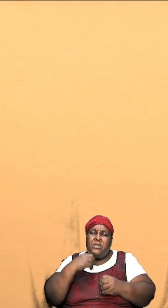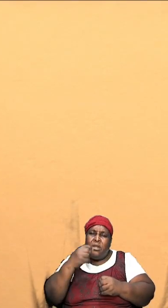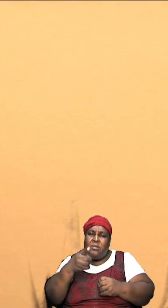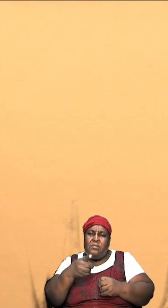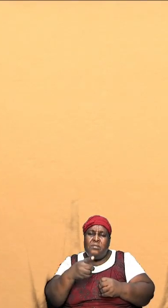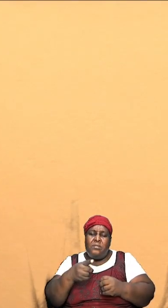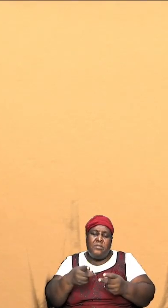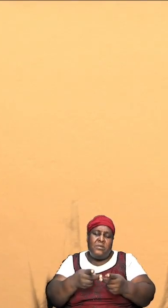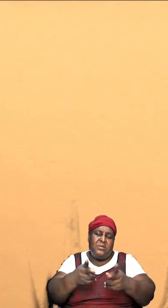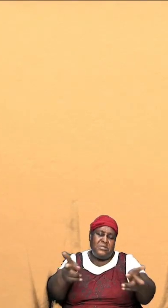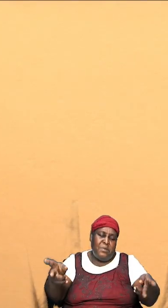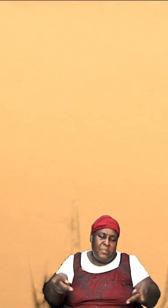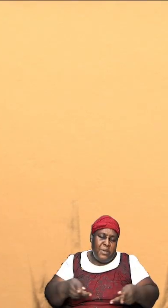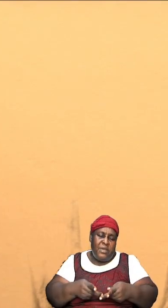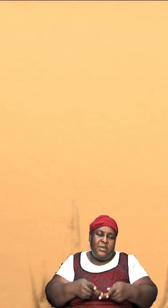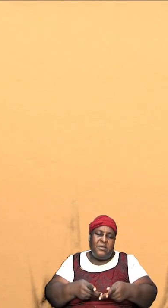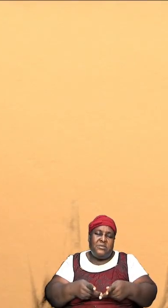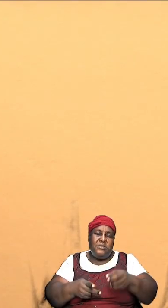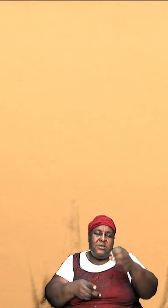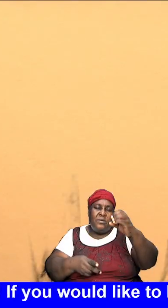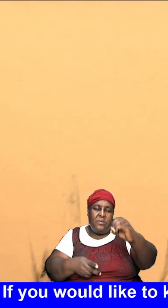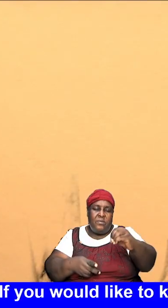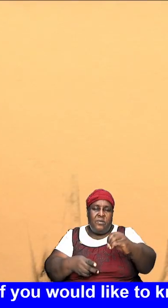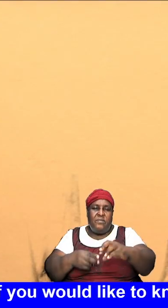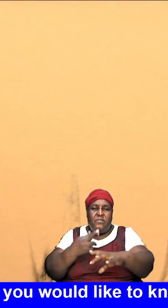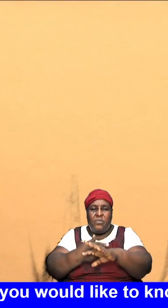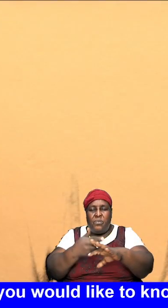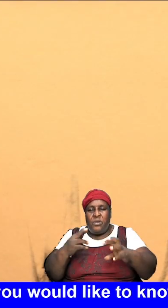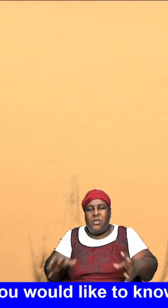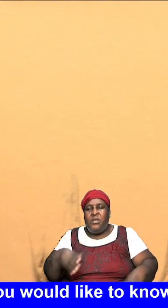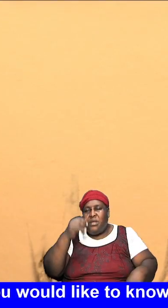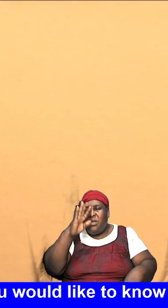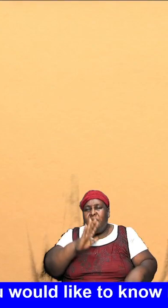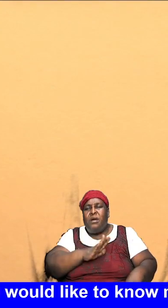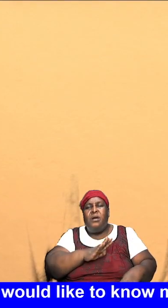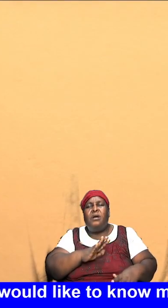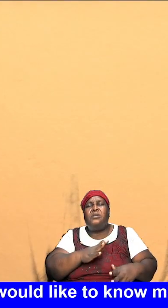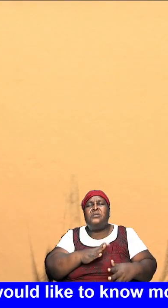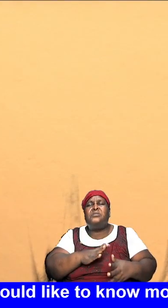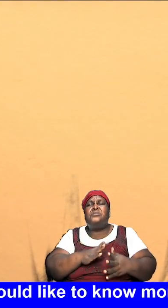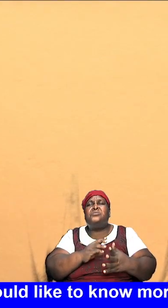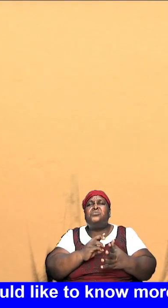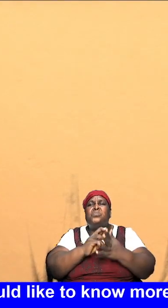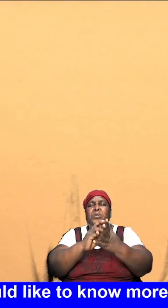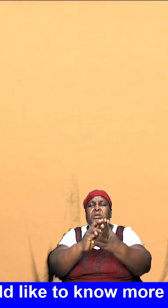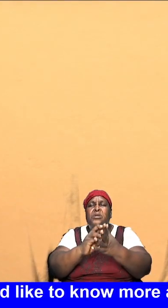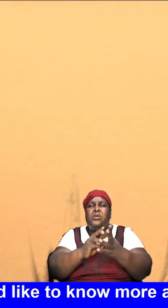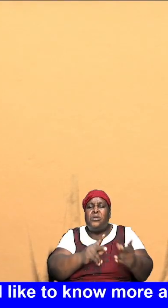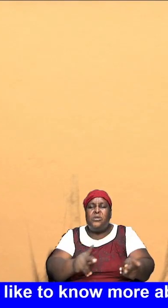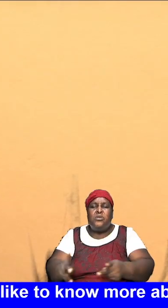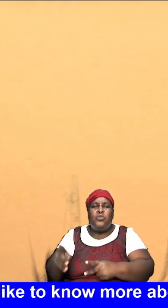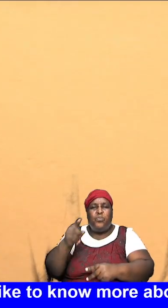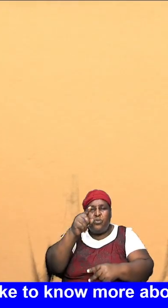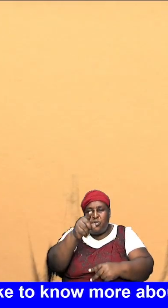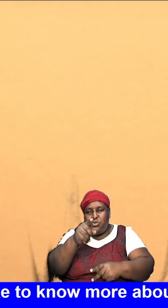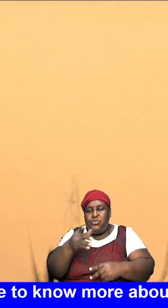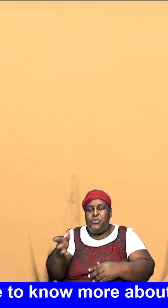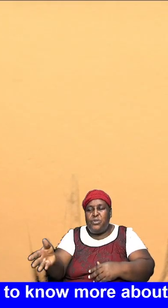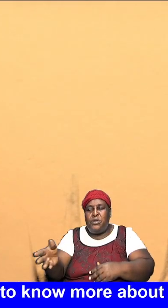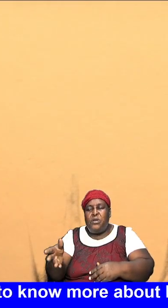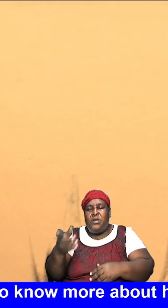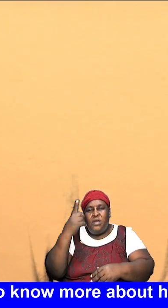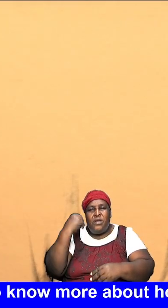there is a place in the cleft of the rock. And God is willing to put you there and to let his glory pass over